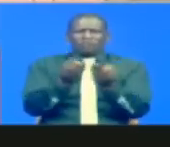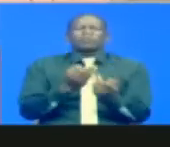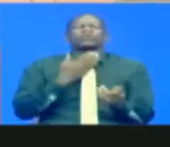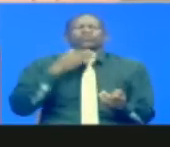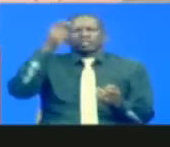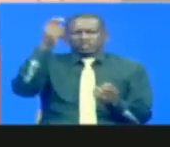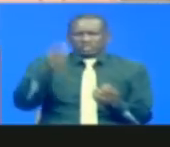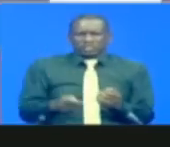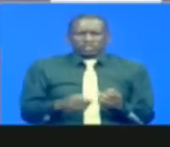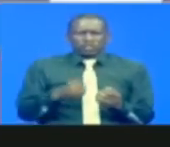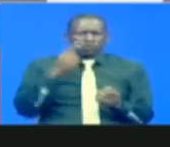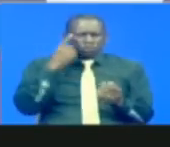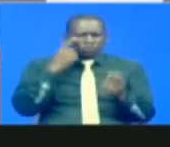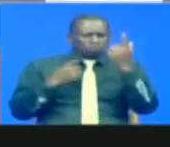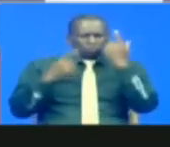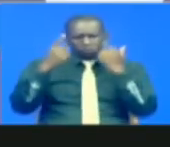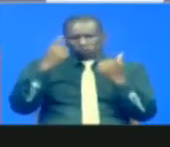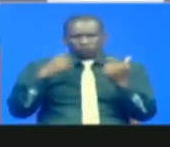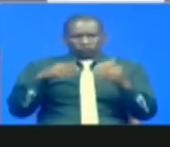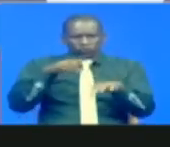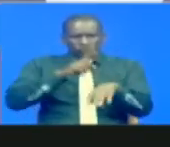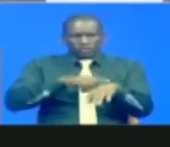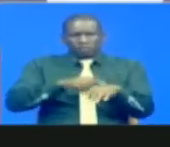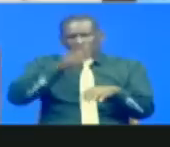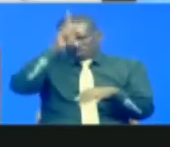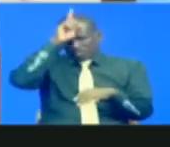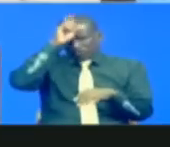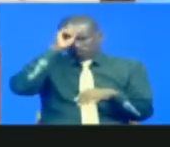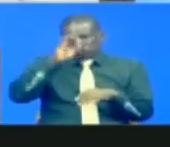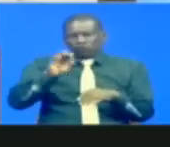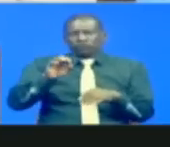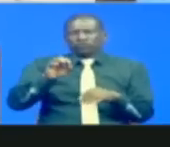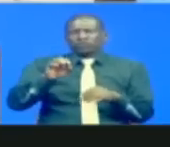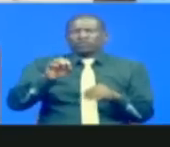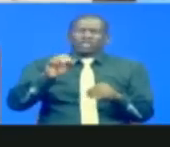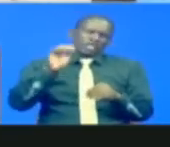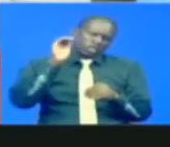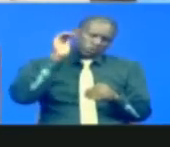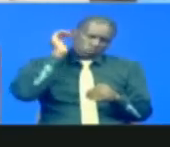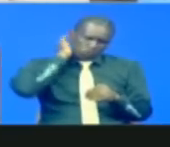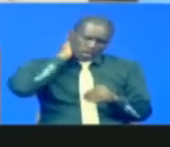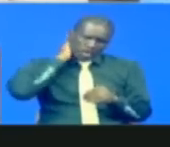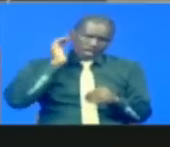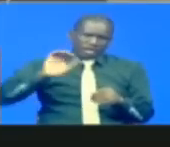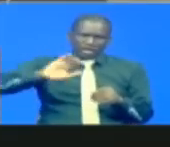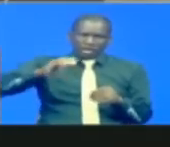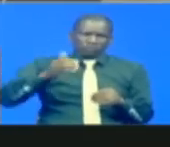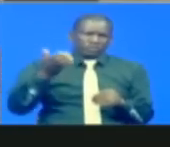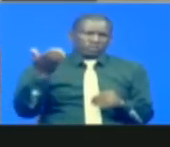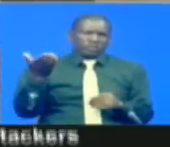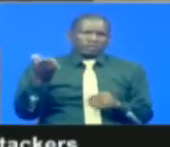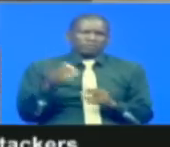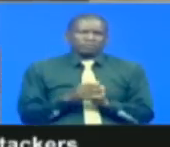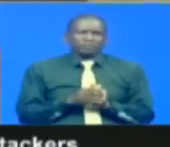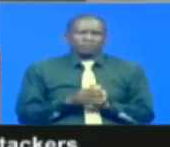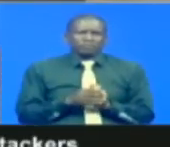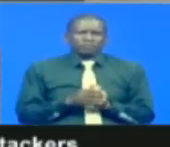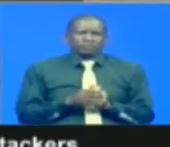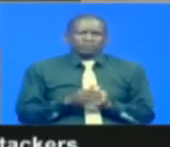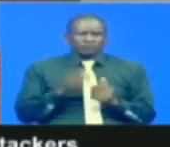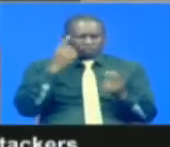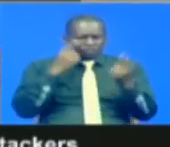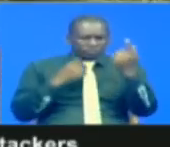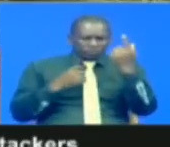A somber mood hangs over the village of Kehoya in Kangema constituency, Murang'a County. Tears